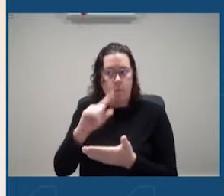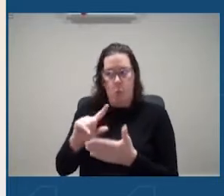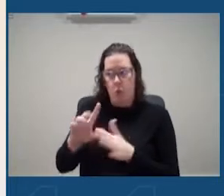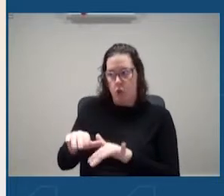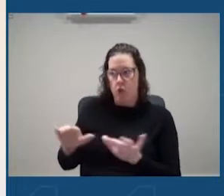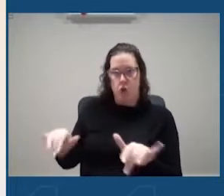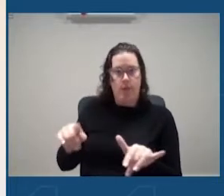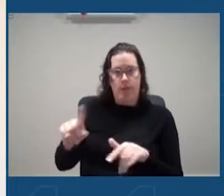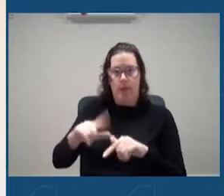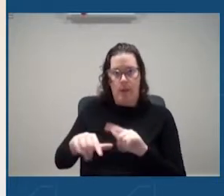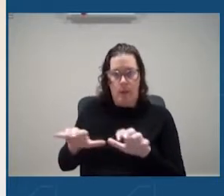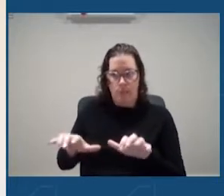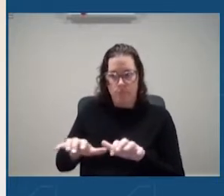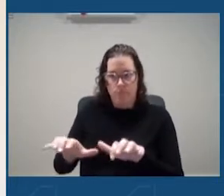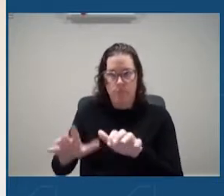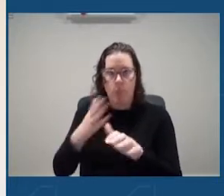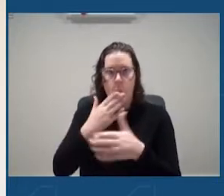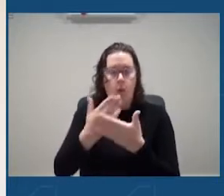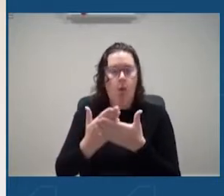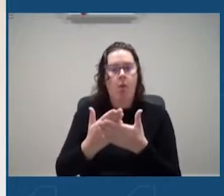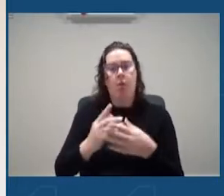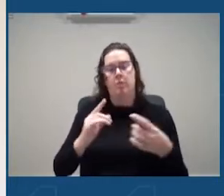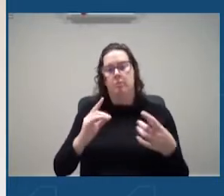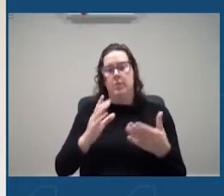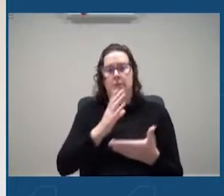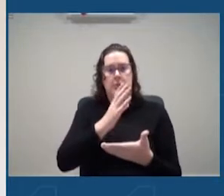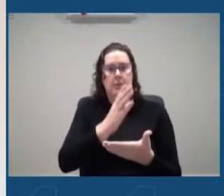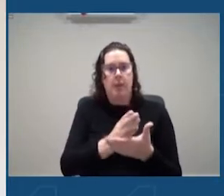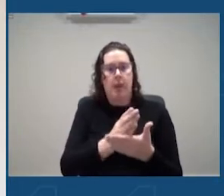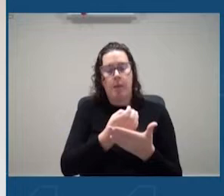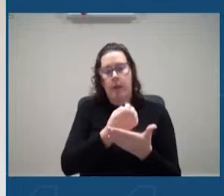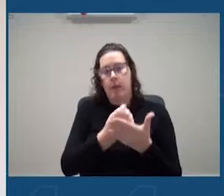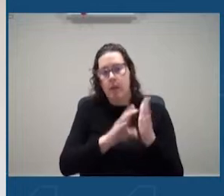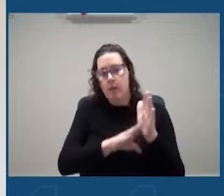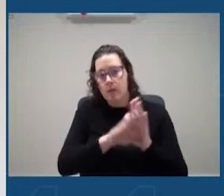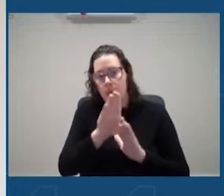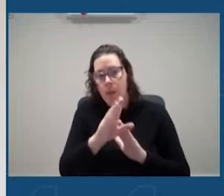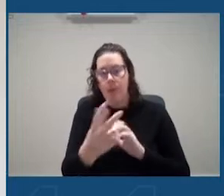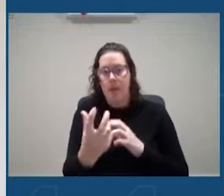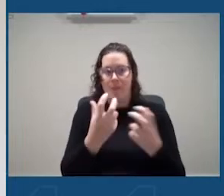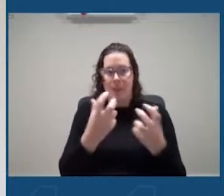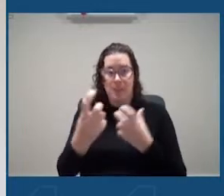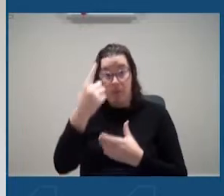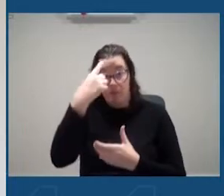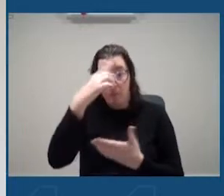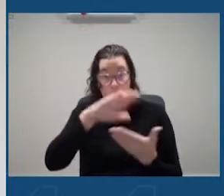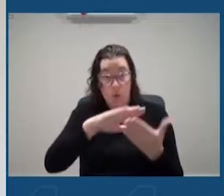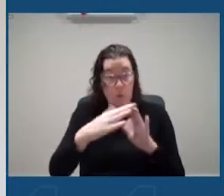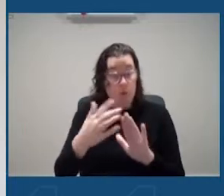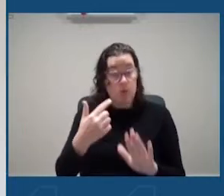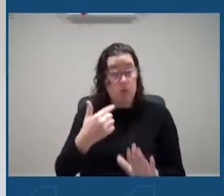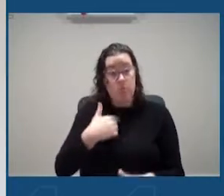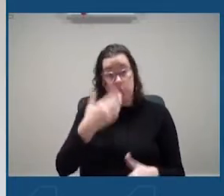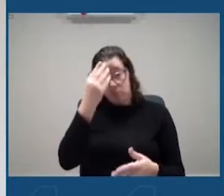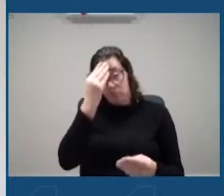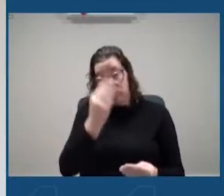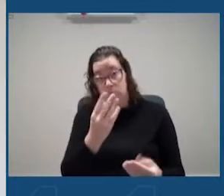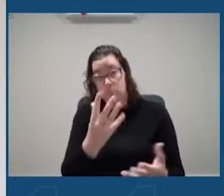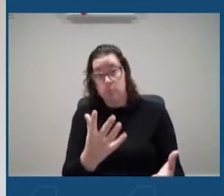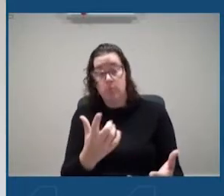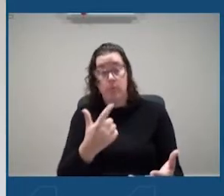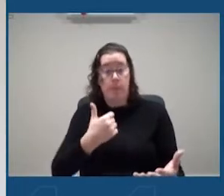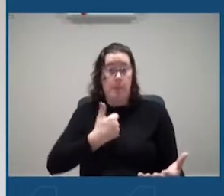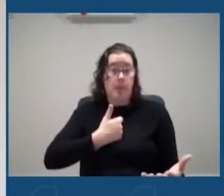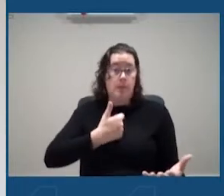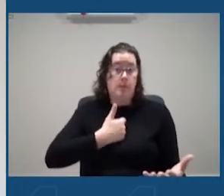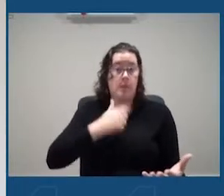hurts economic development and investment in communities. And I can tell you that myself